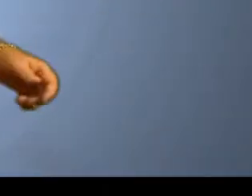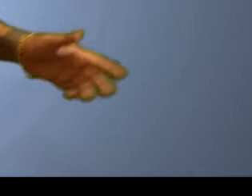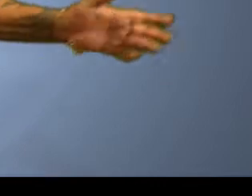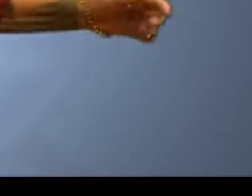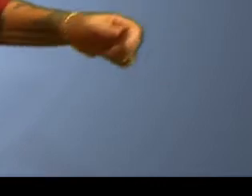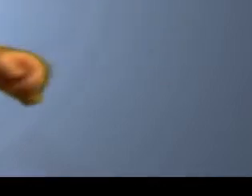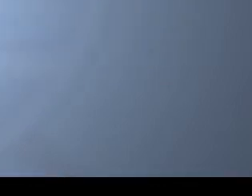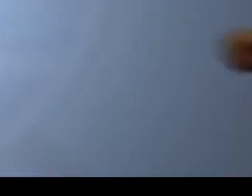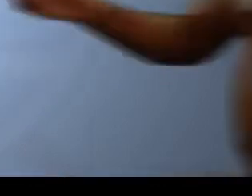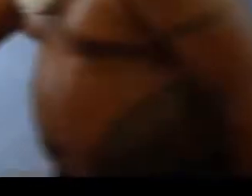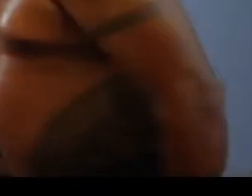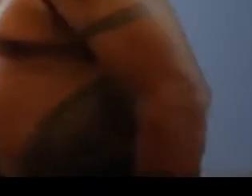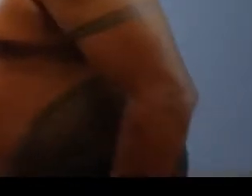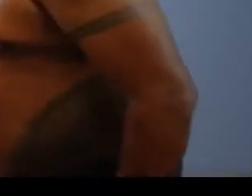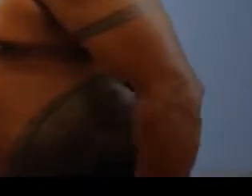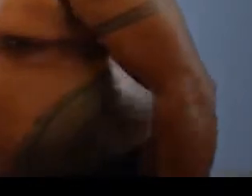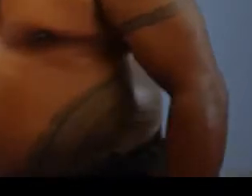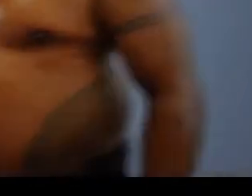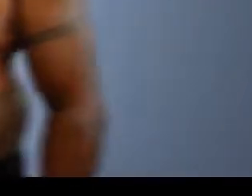Maria, what's up, Mamwealeasu?